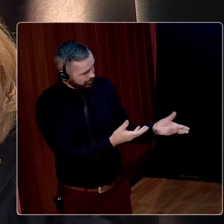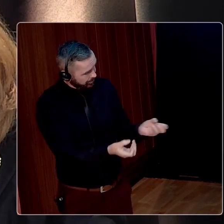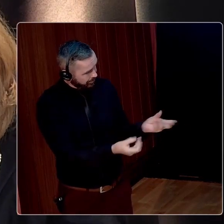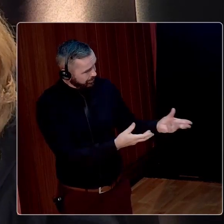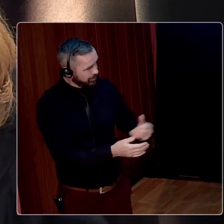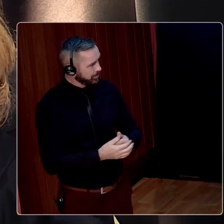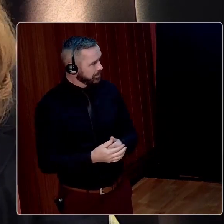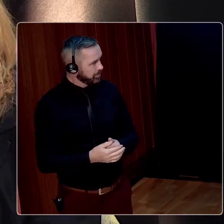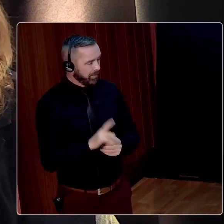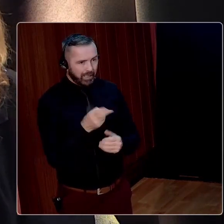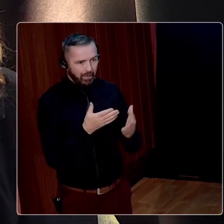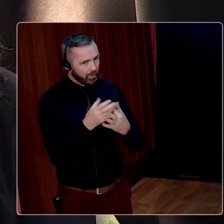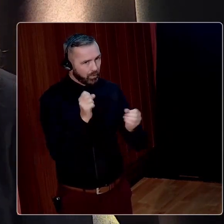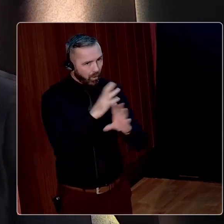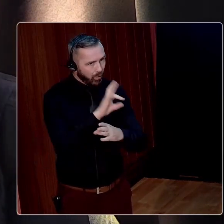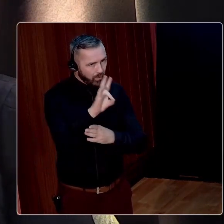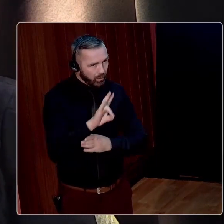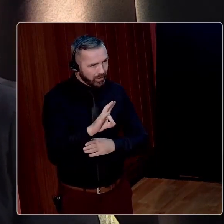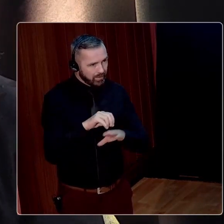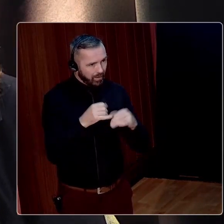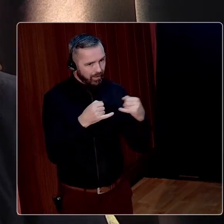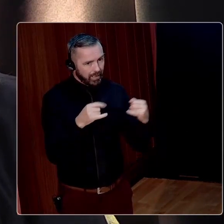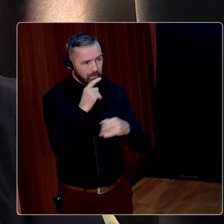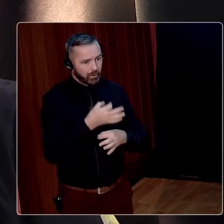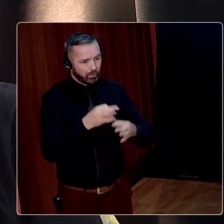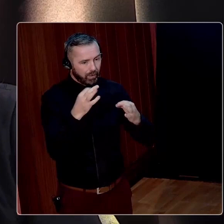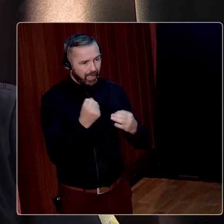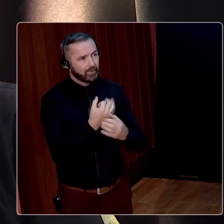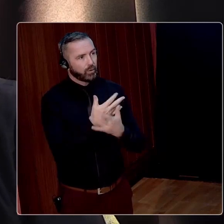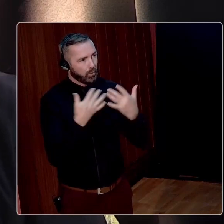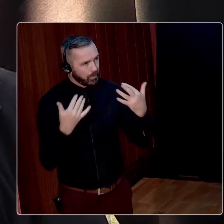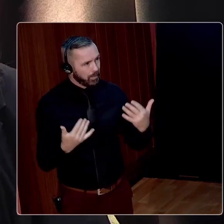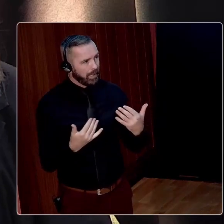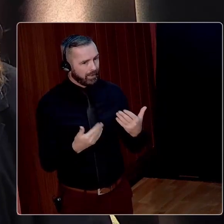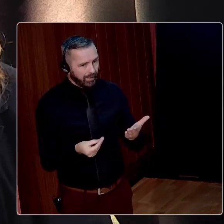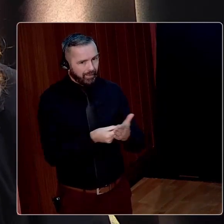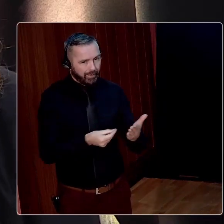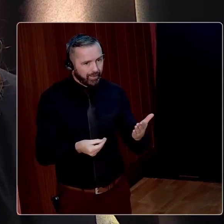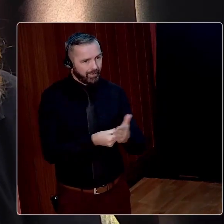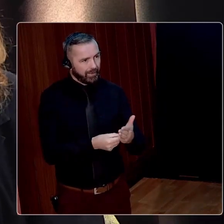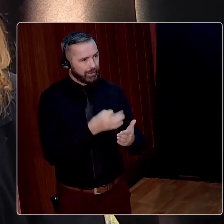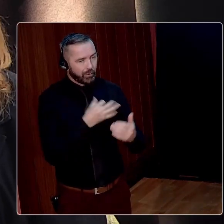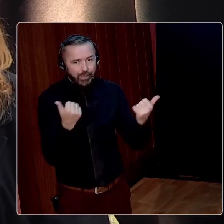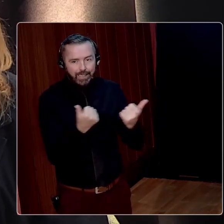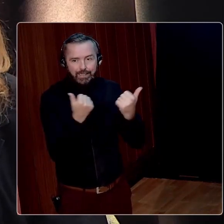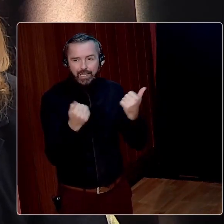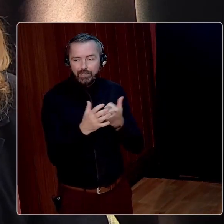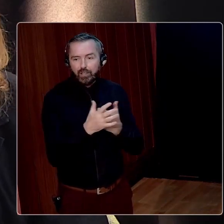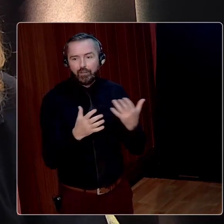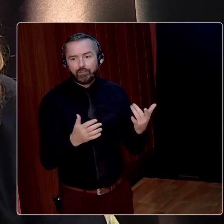and I won't be able to go through all of them at all. And it's great that there's so many questions have come in. It's a good indication